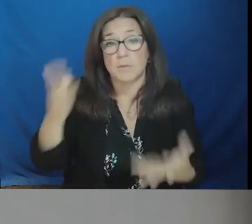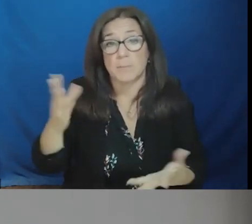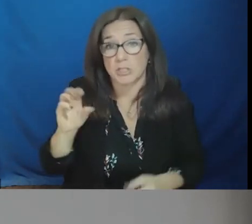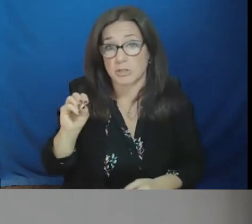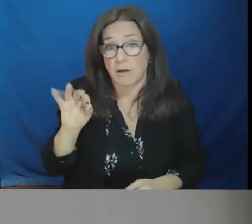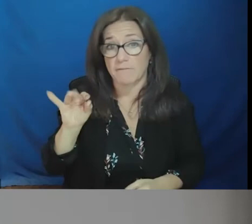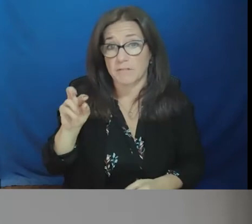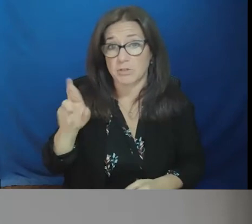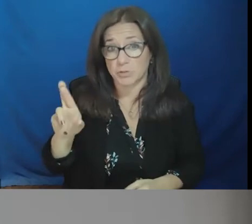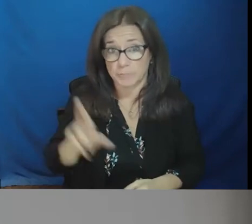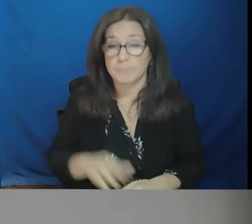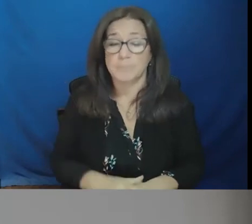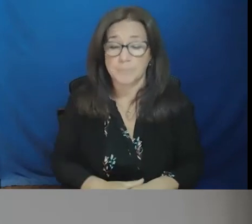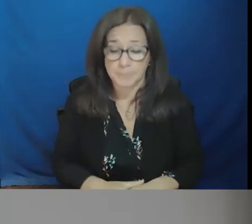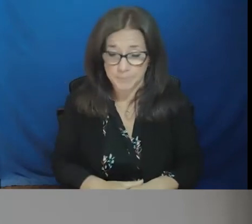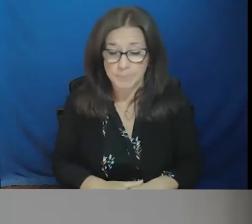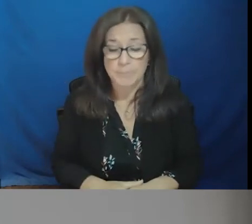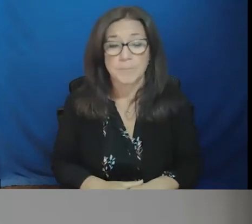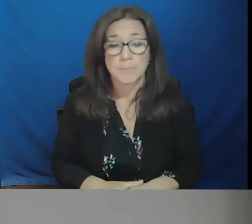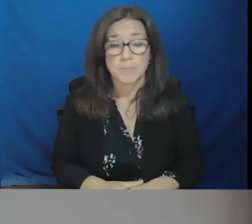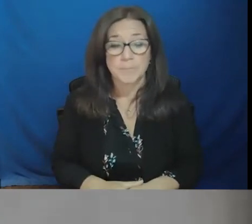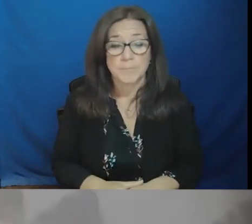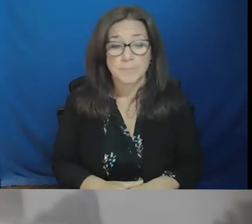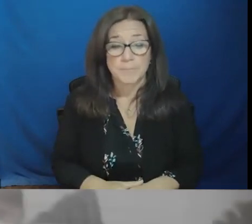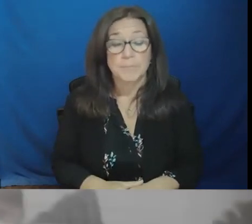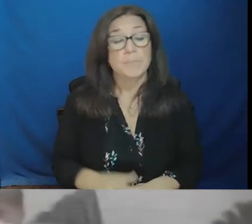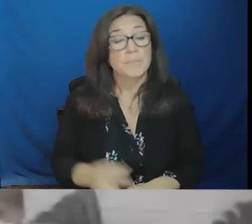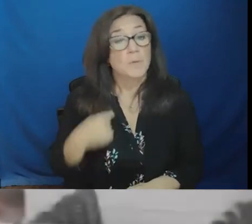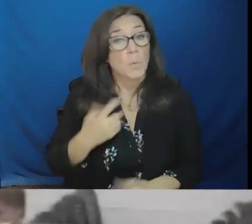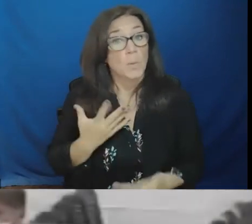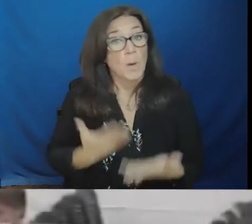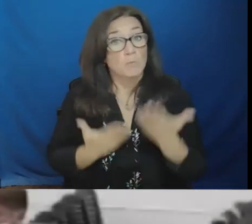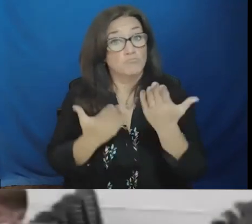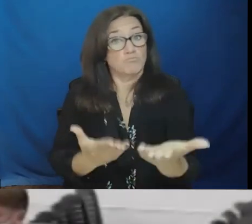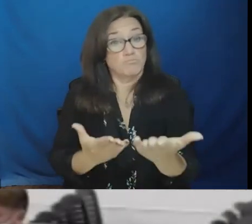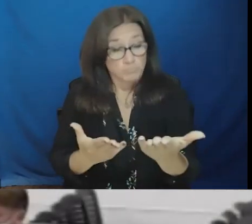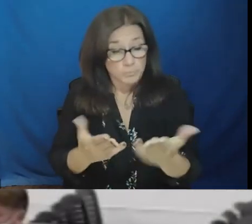also an honor to bring this forward. Brian Rouse is a